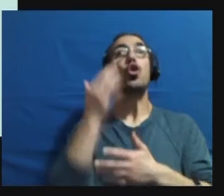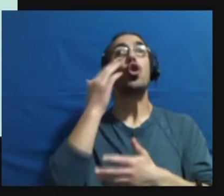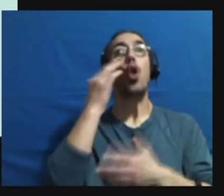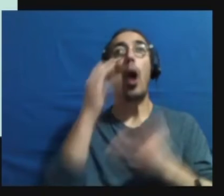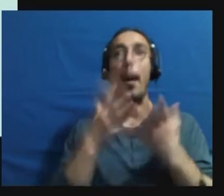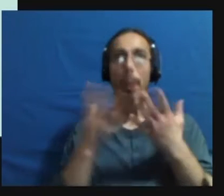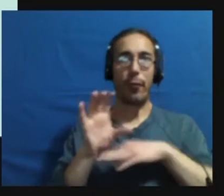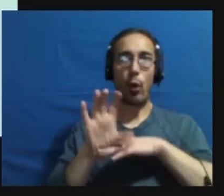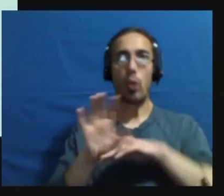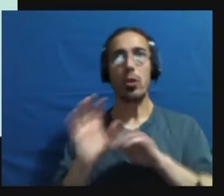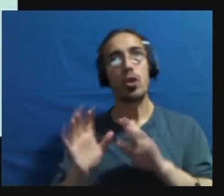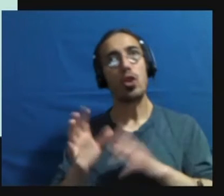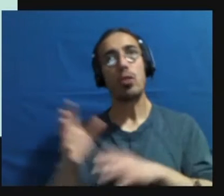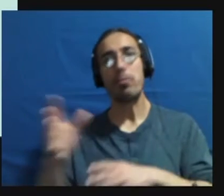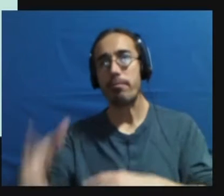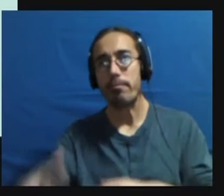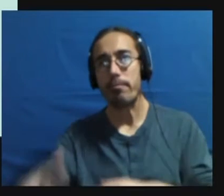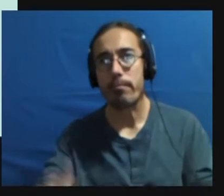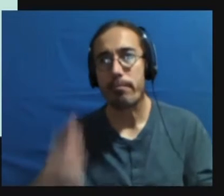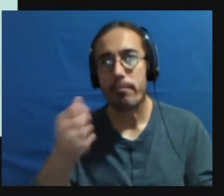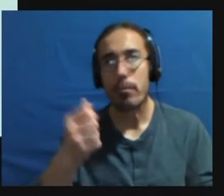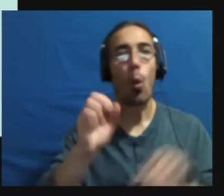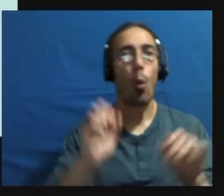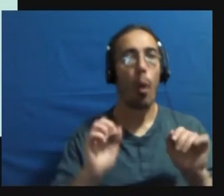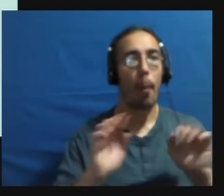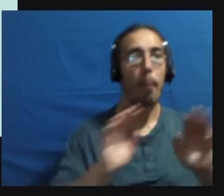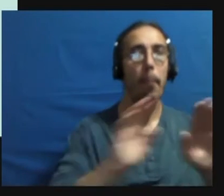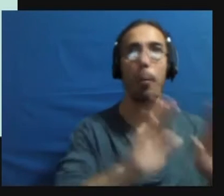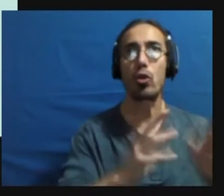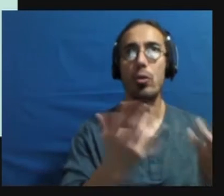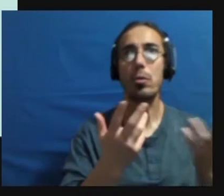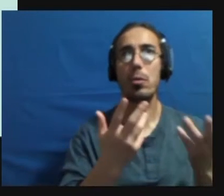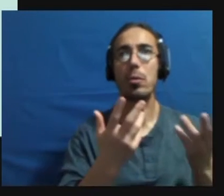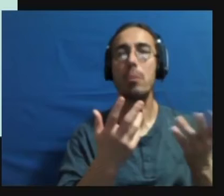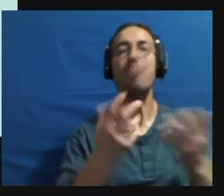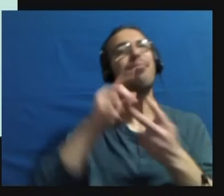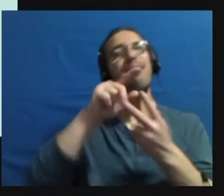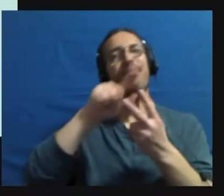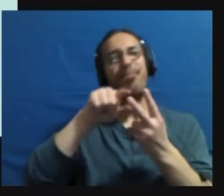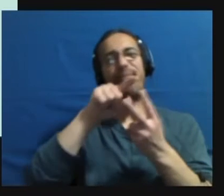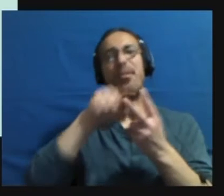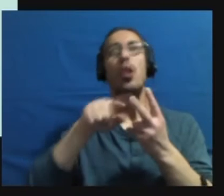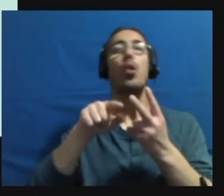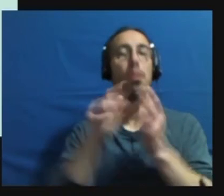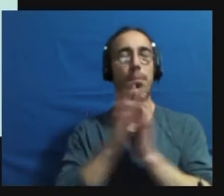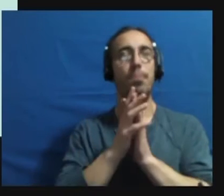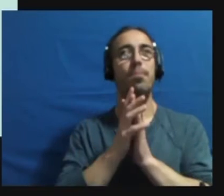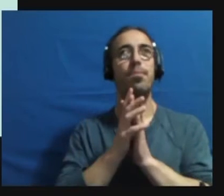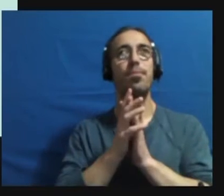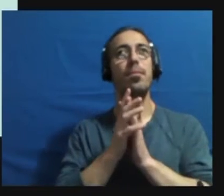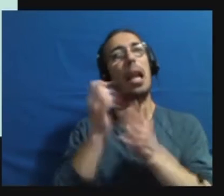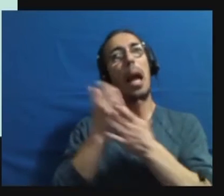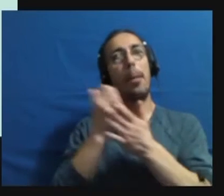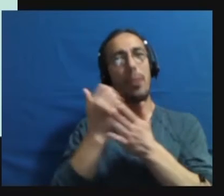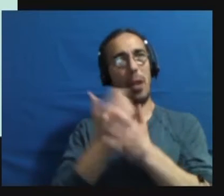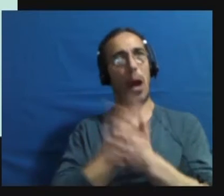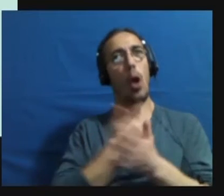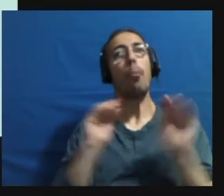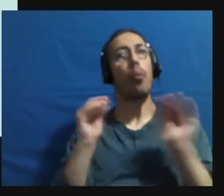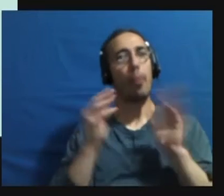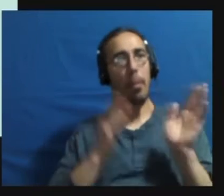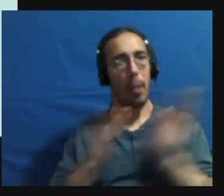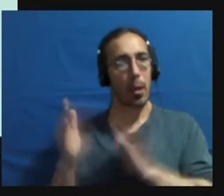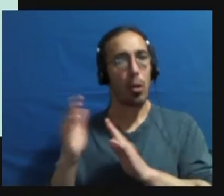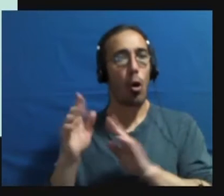body parts to place in what area in order to achieve that. It also is connected to